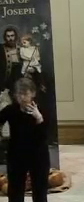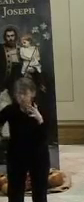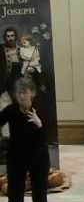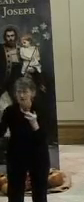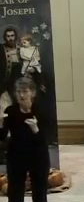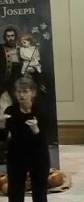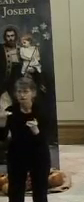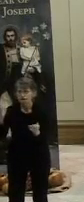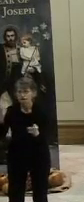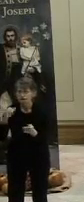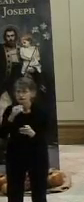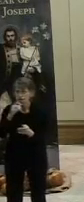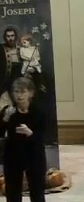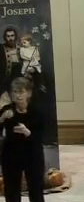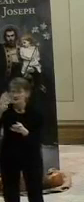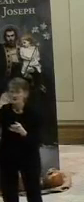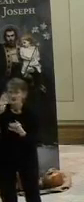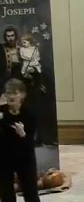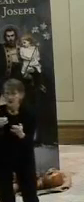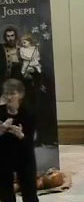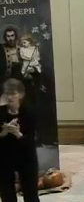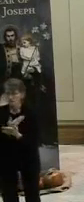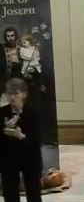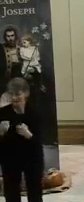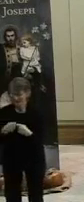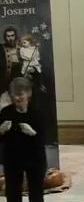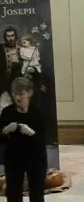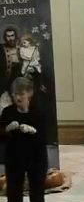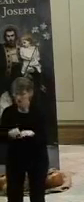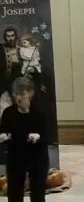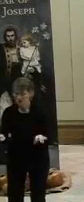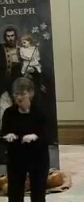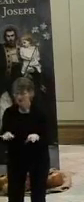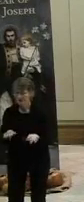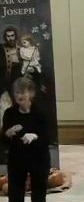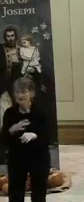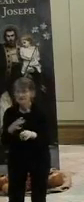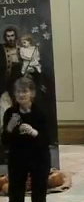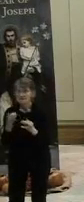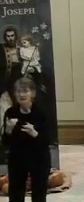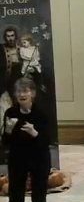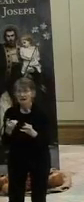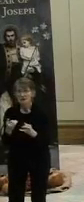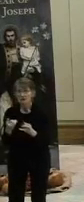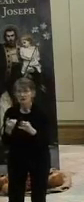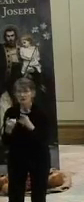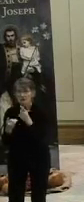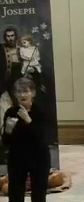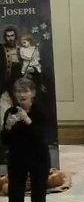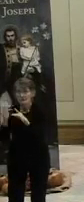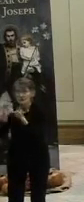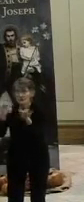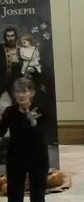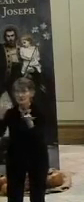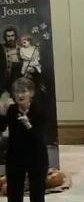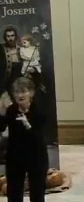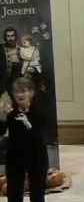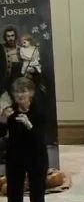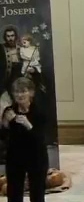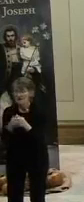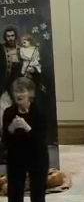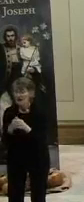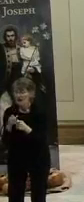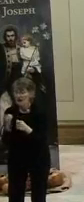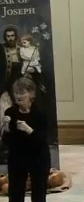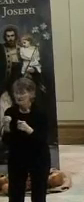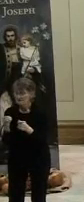It was all of drab. So you can see how beautiful our church is painted now as it once was before. And we're going